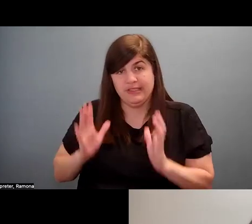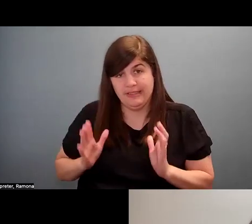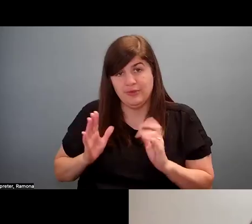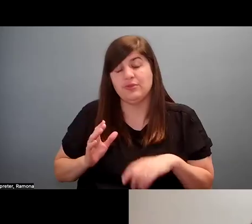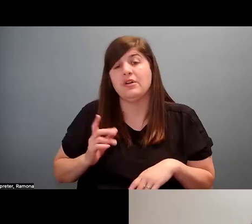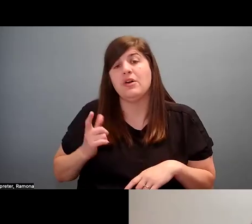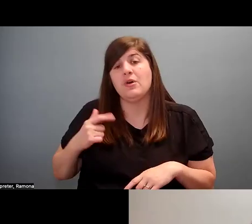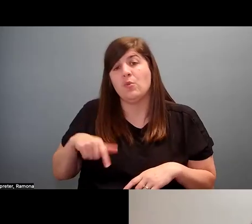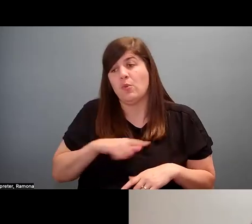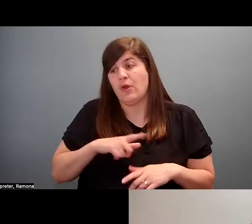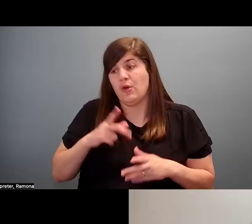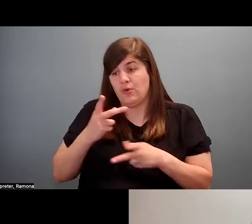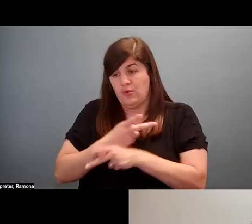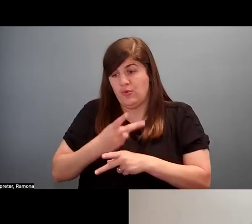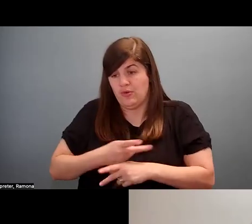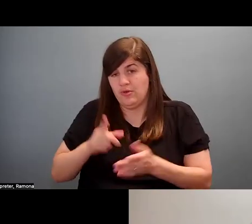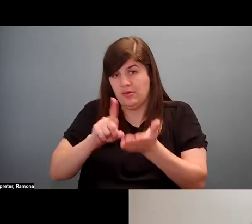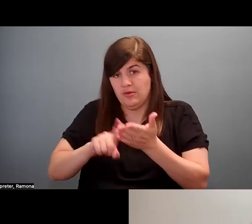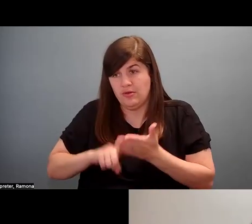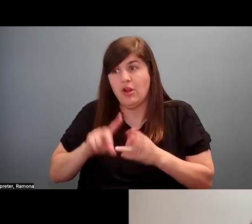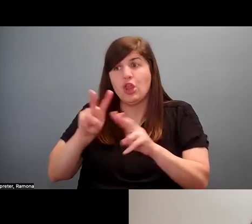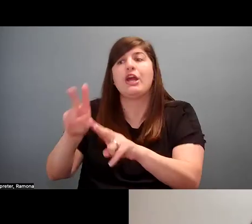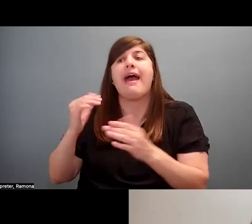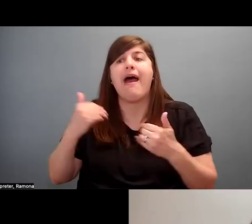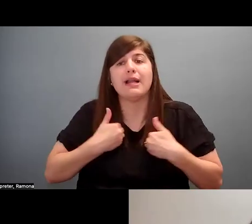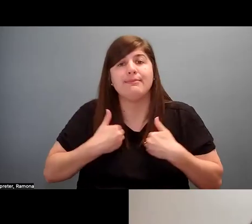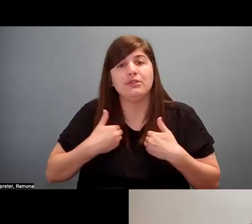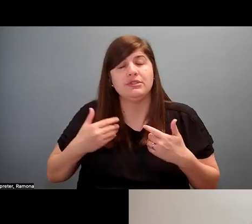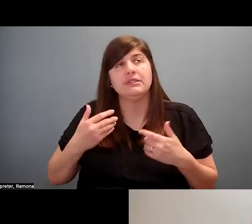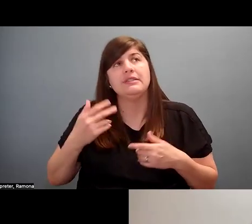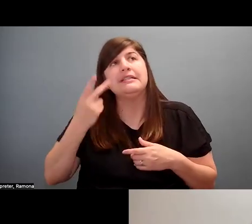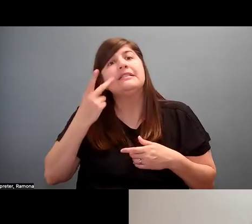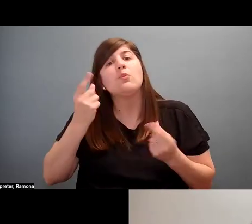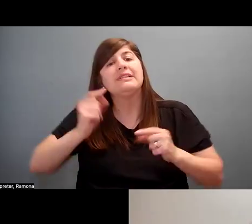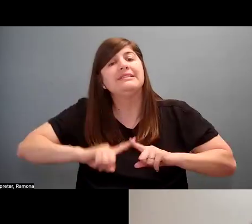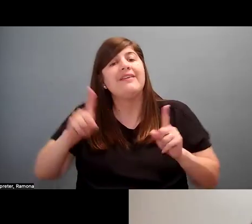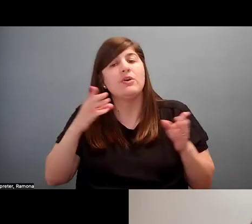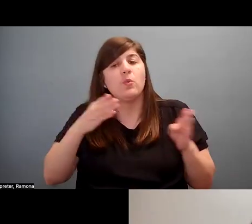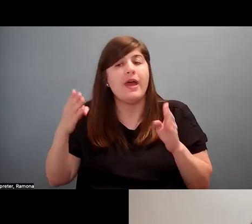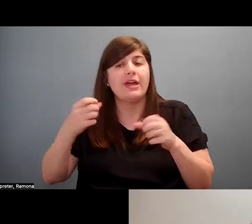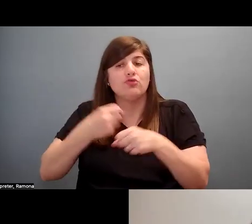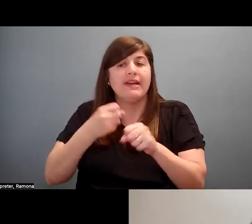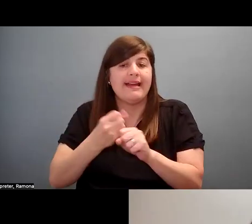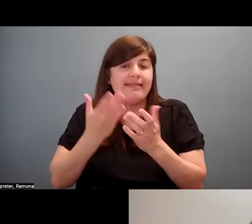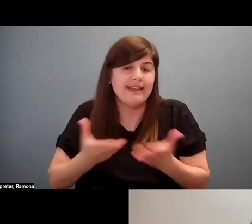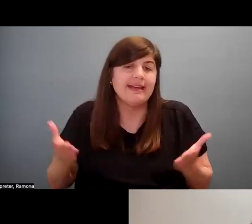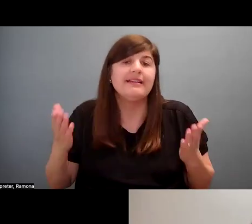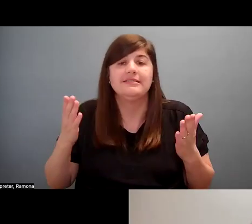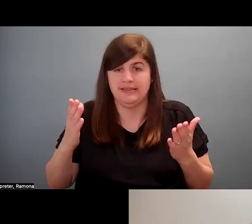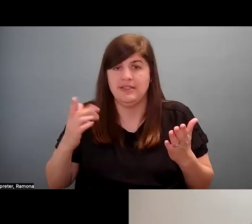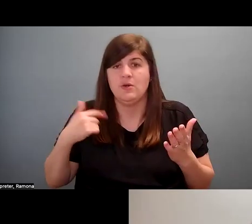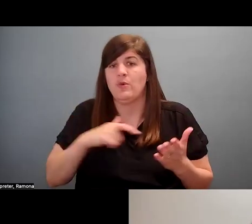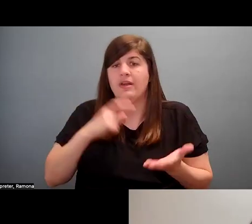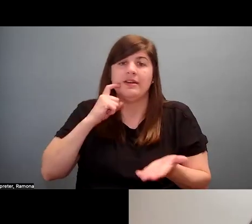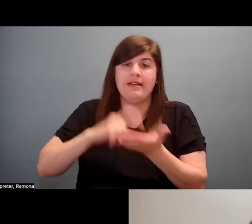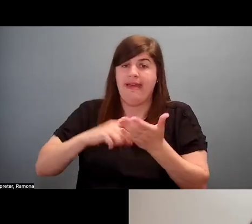we are looking to animals to see what like a different way of doing things, creating things could be, because we find